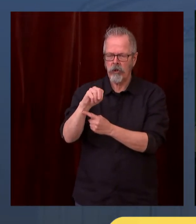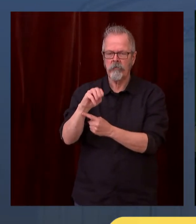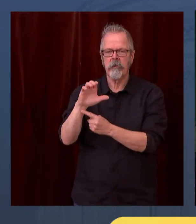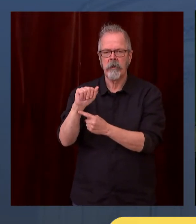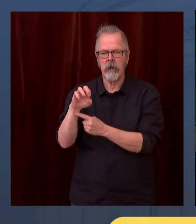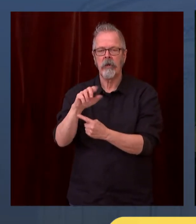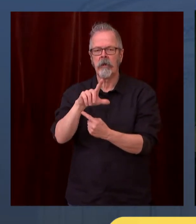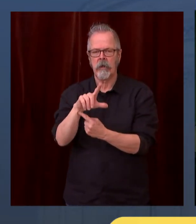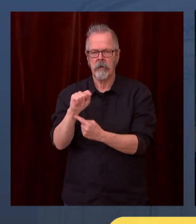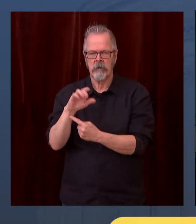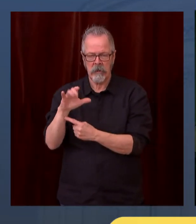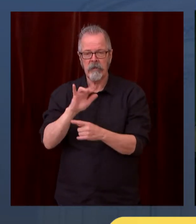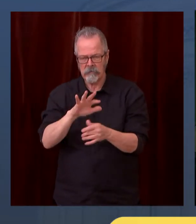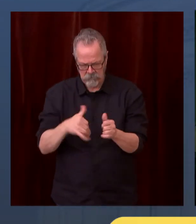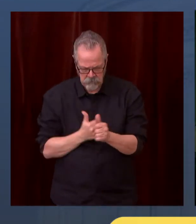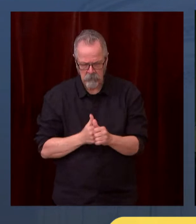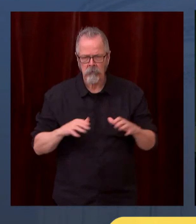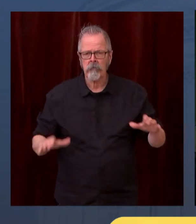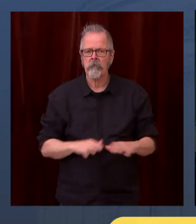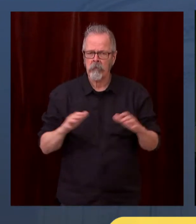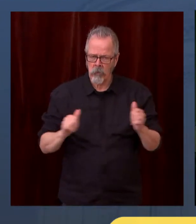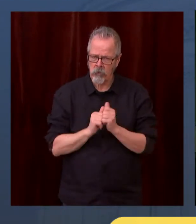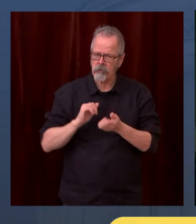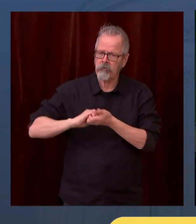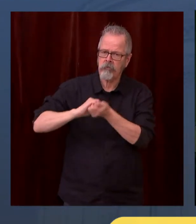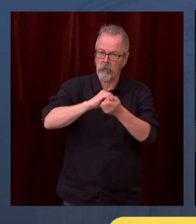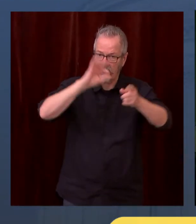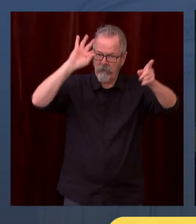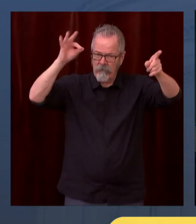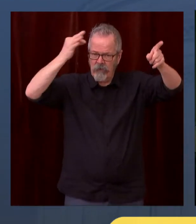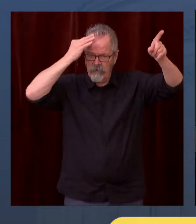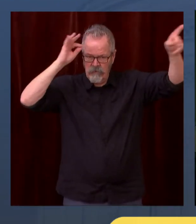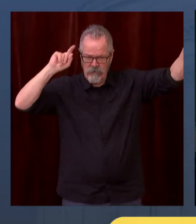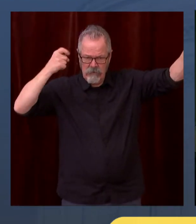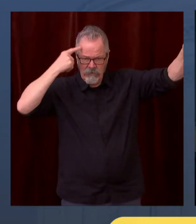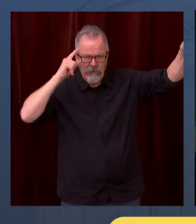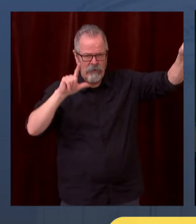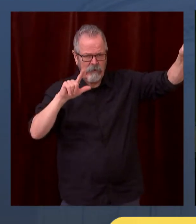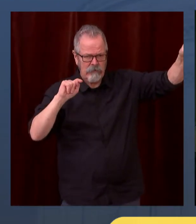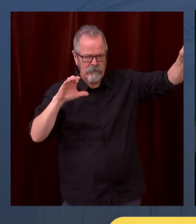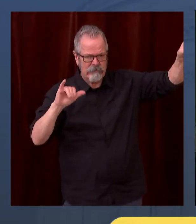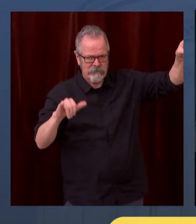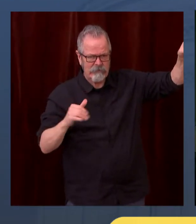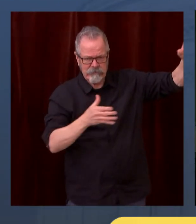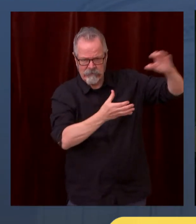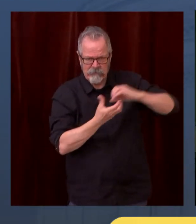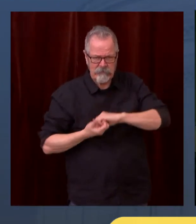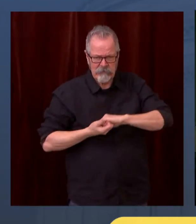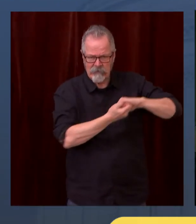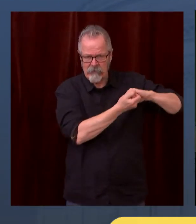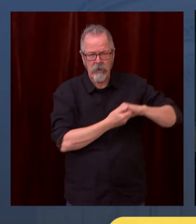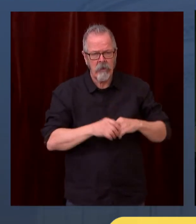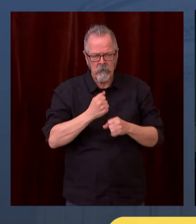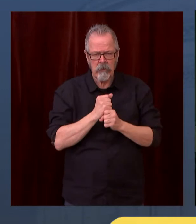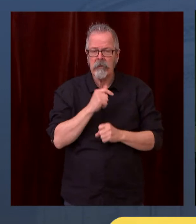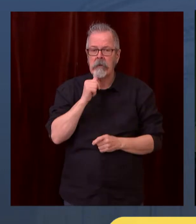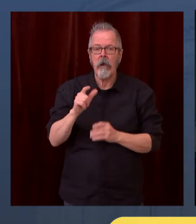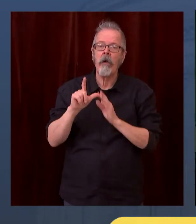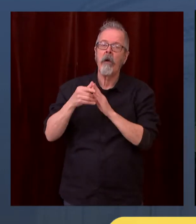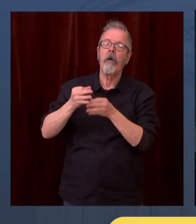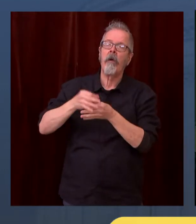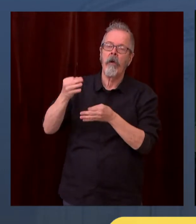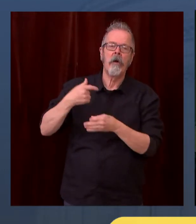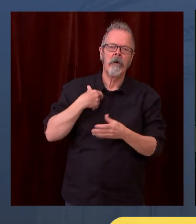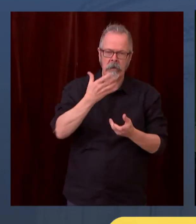scenes, working with our partners at the federal government to see if there's a way for us to earlier than later be able to move some of those doses